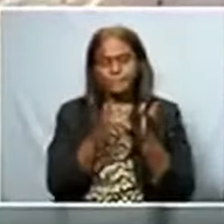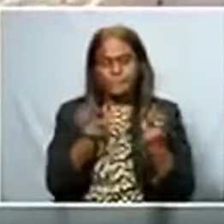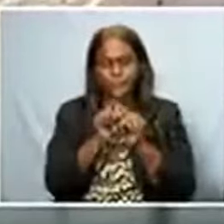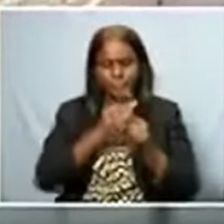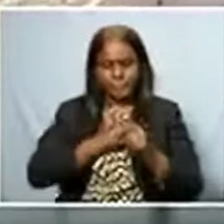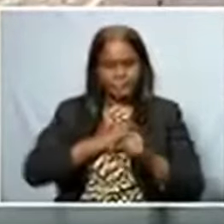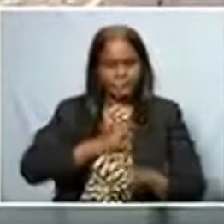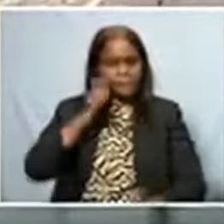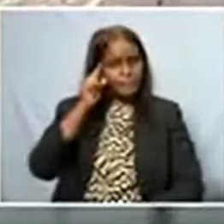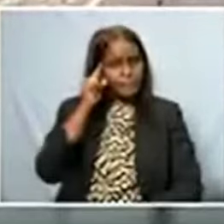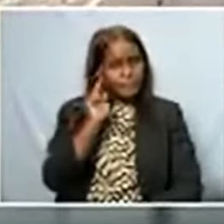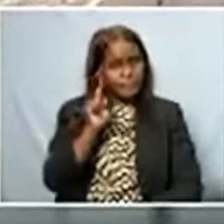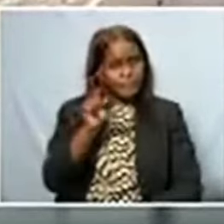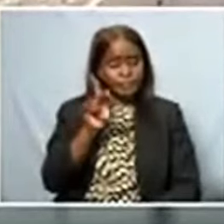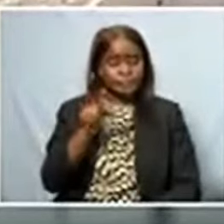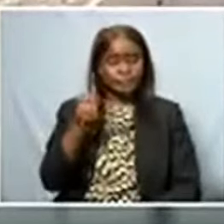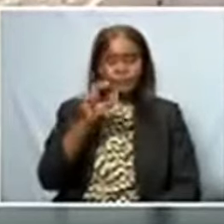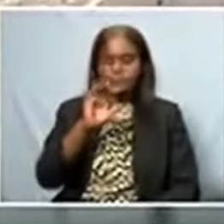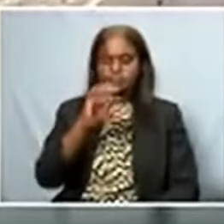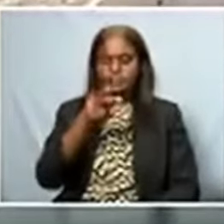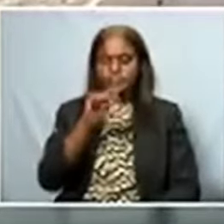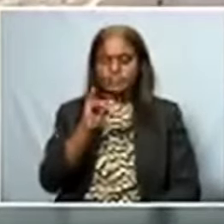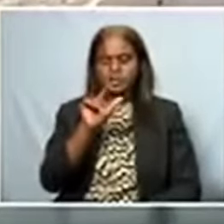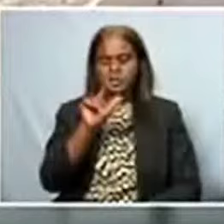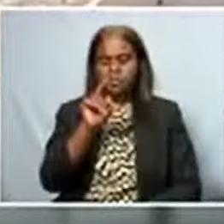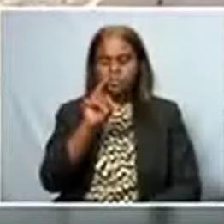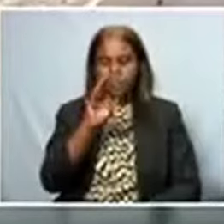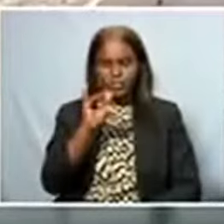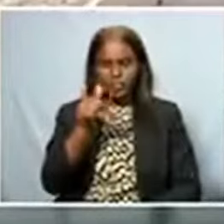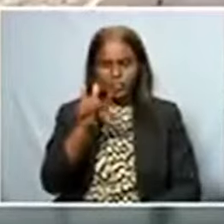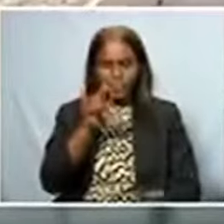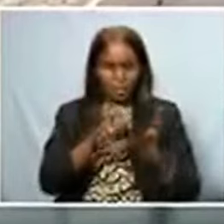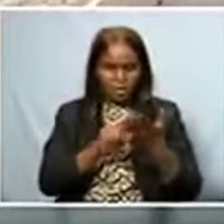think the people of Chile would like to put it on record that